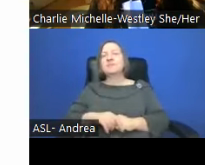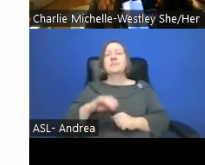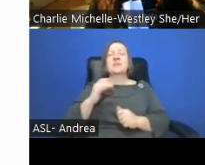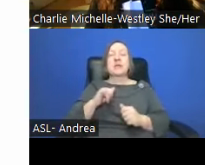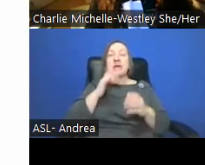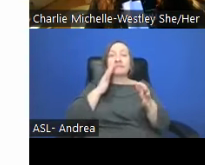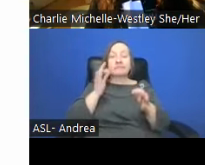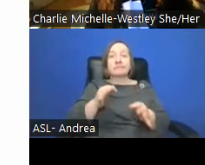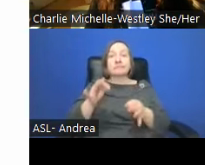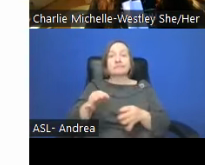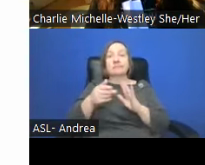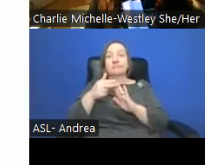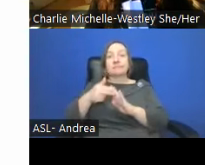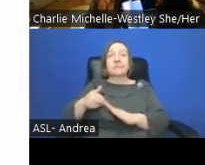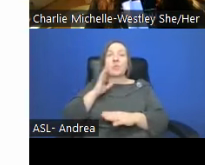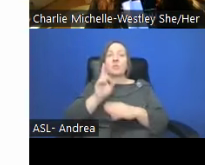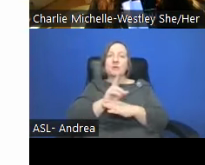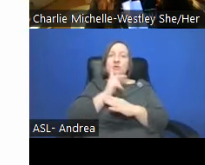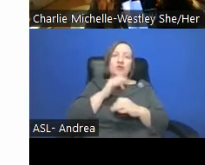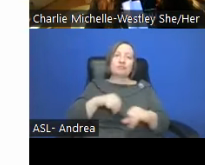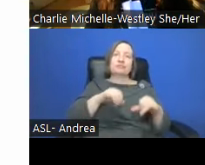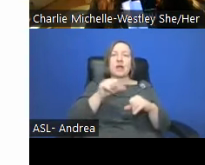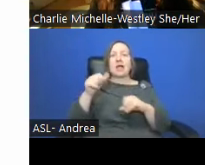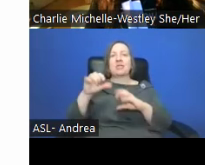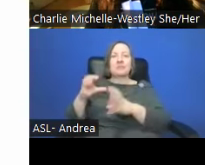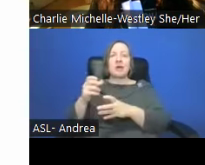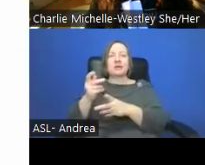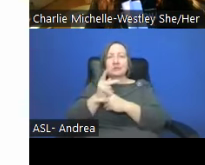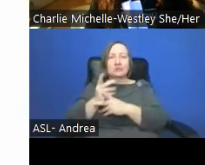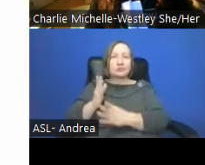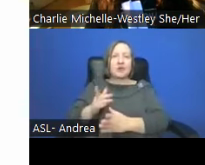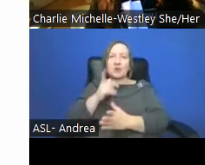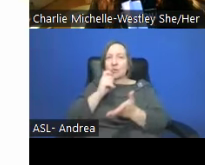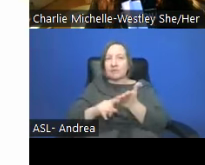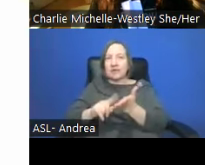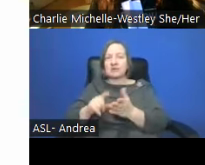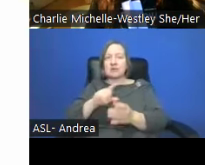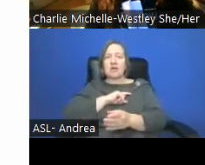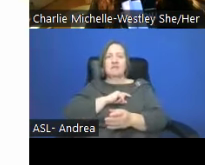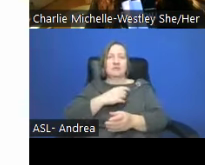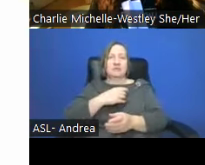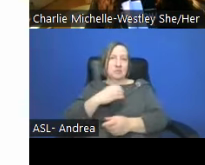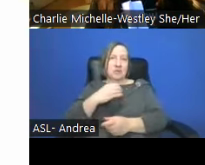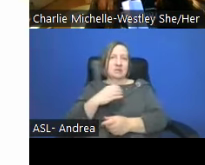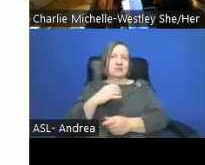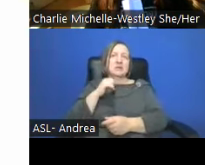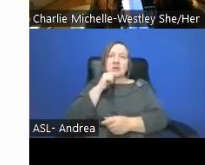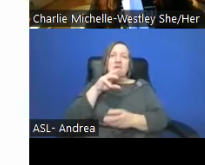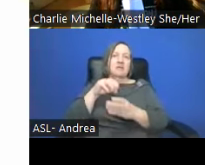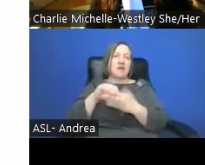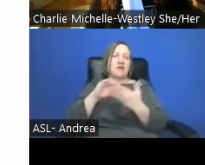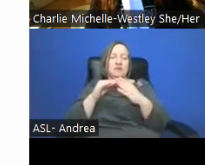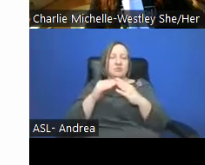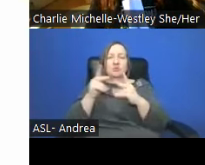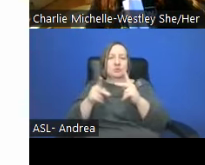shall also be used for consistency by other body or supervisor who investigates officer complaints, which do not involve